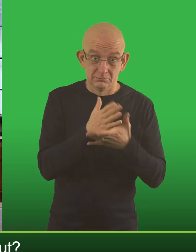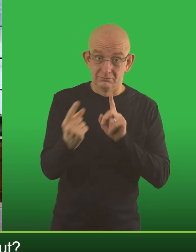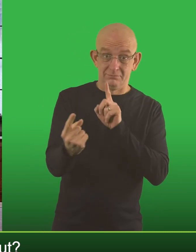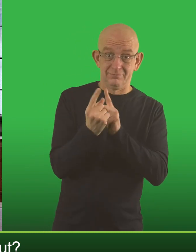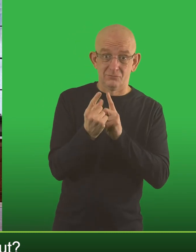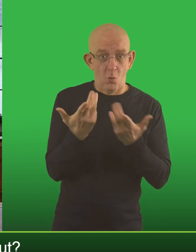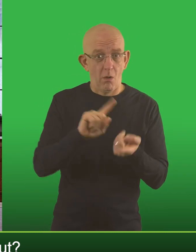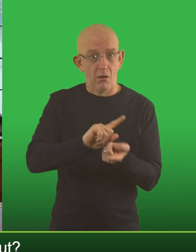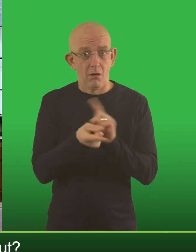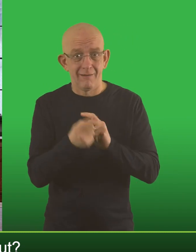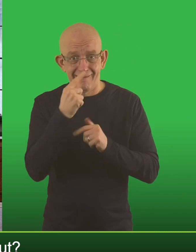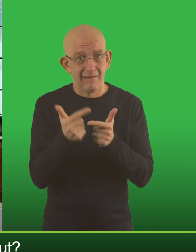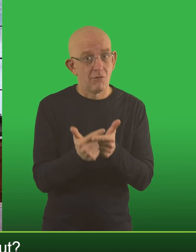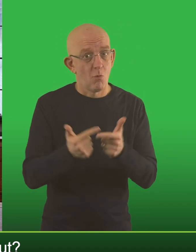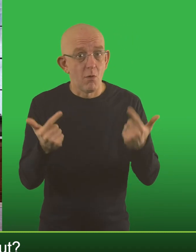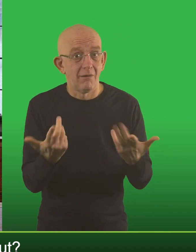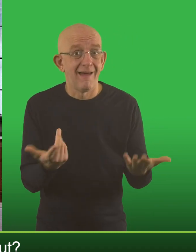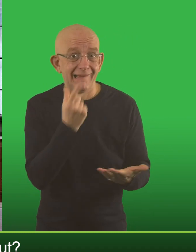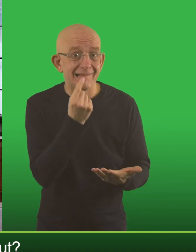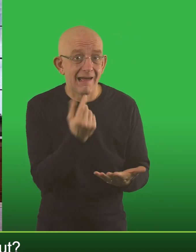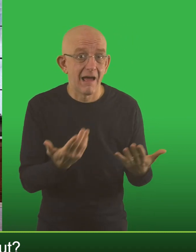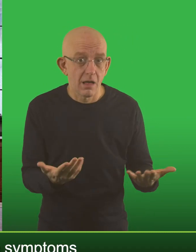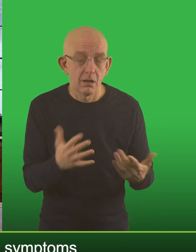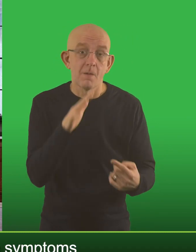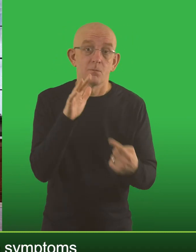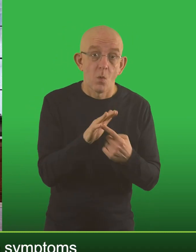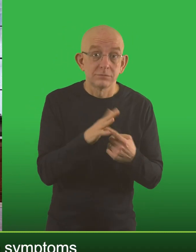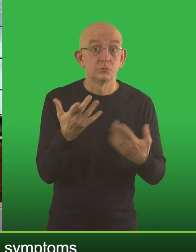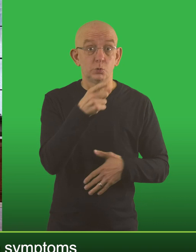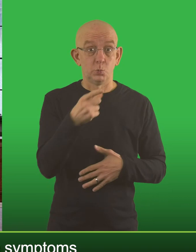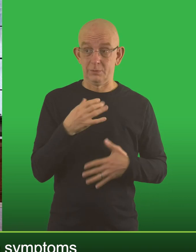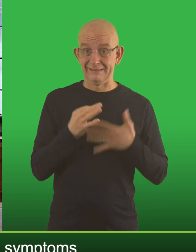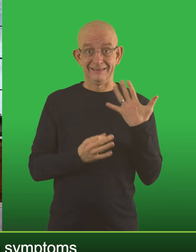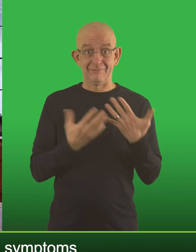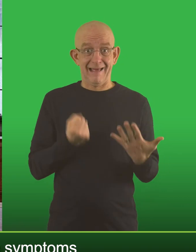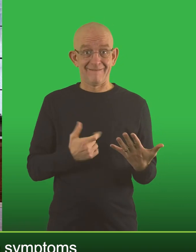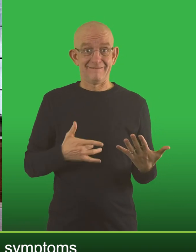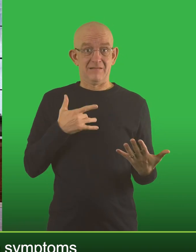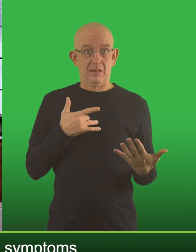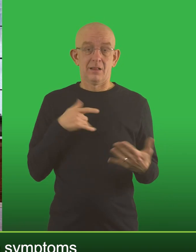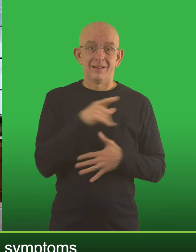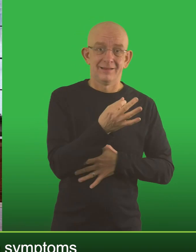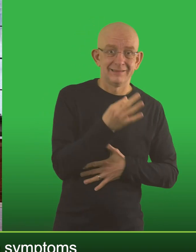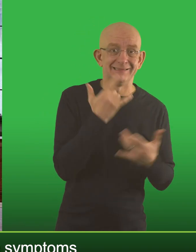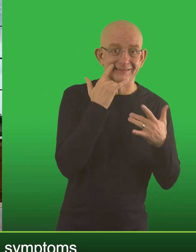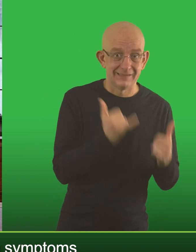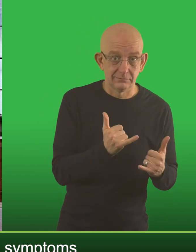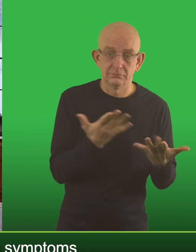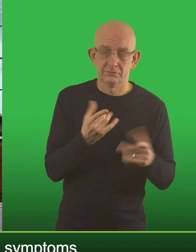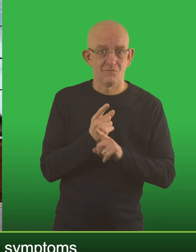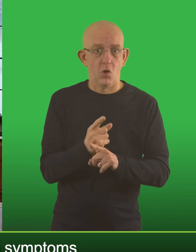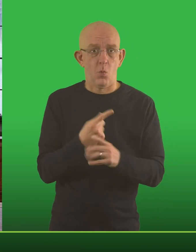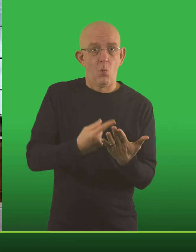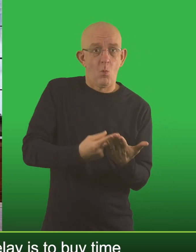really need to have that thing face to face? Can it be done online? And importantly, isolate if you have symptoms and then get a test and